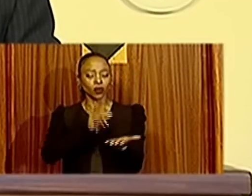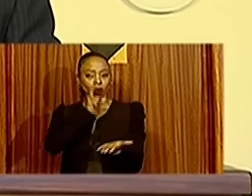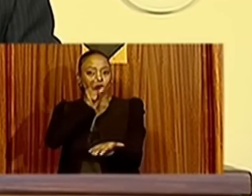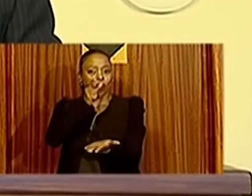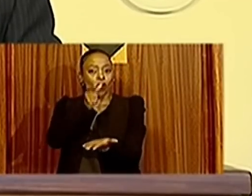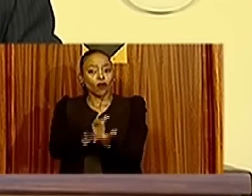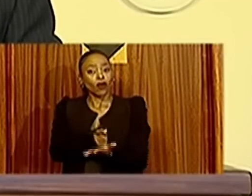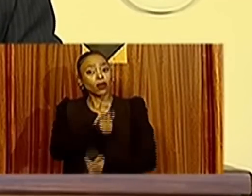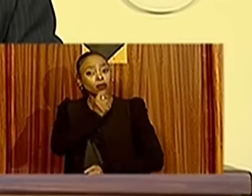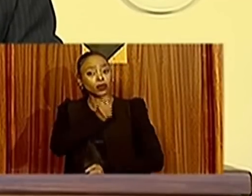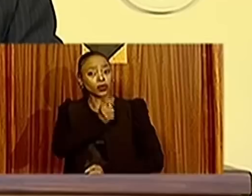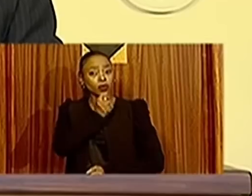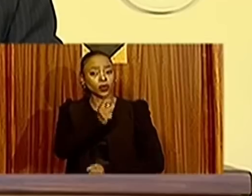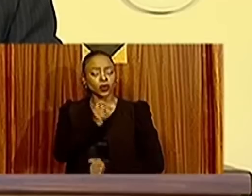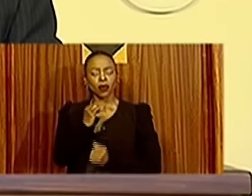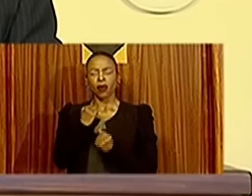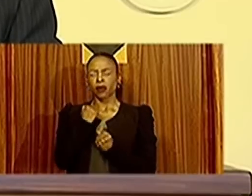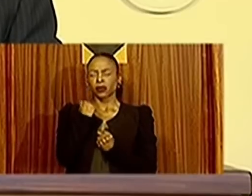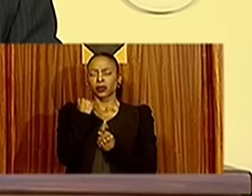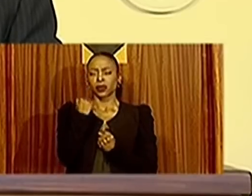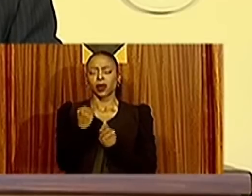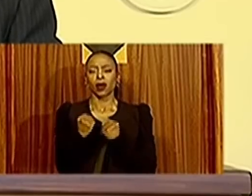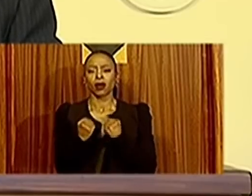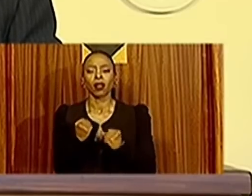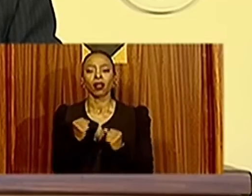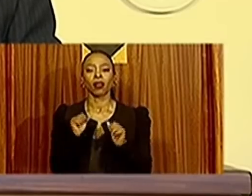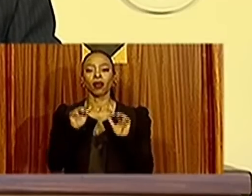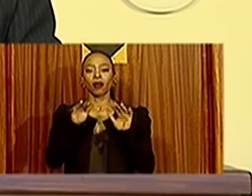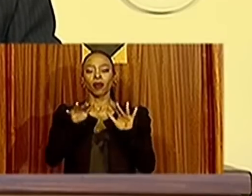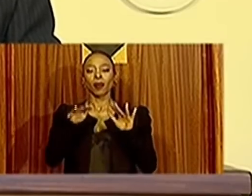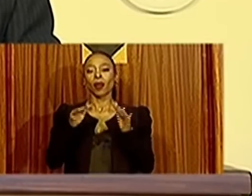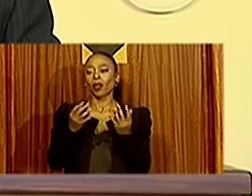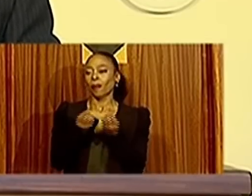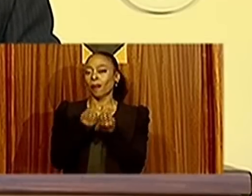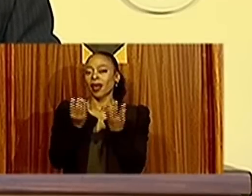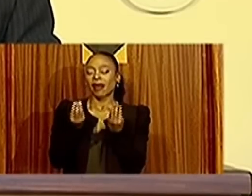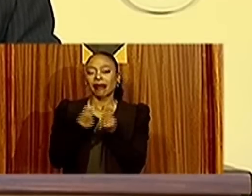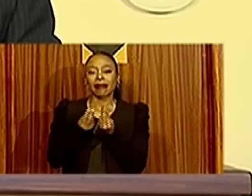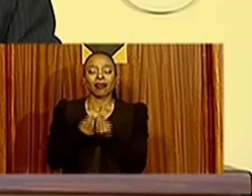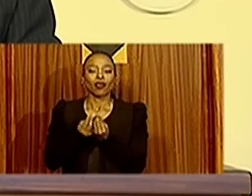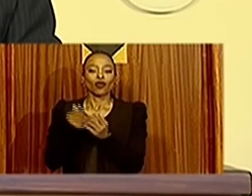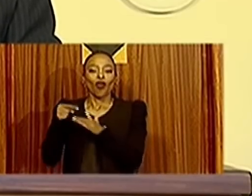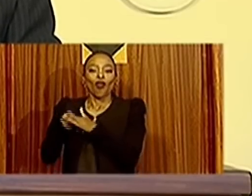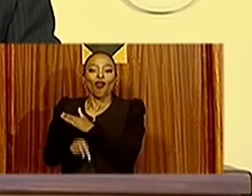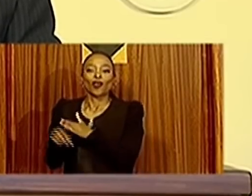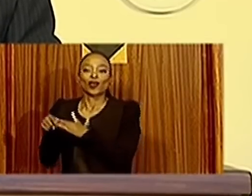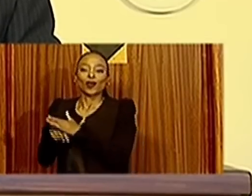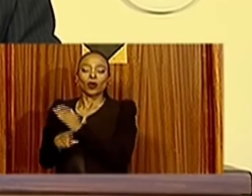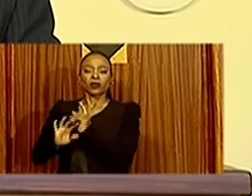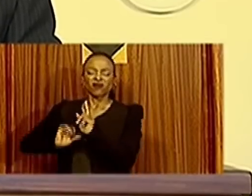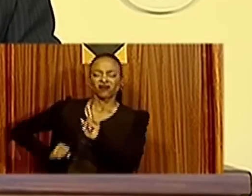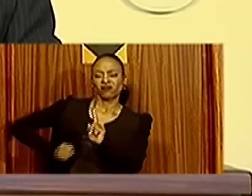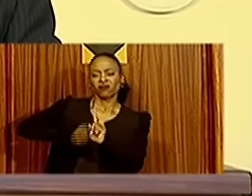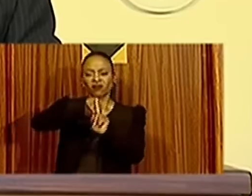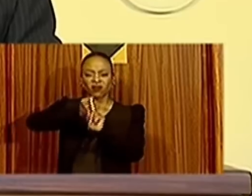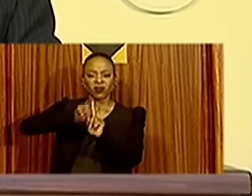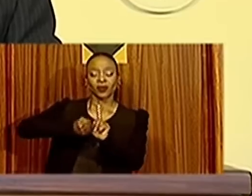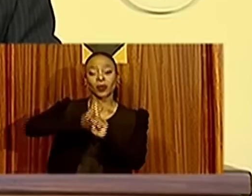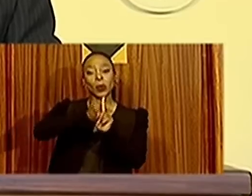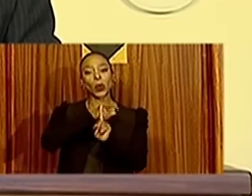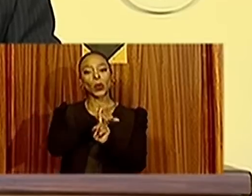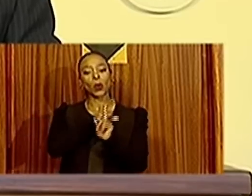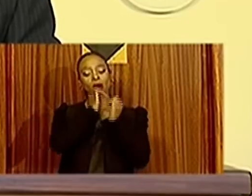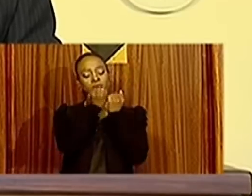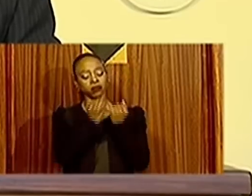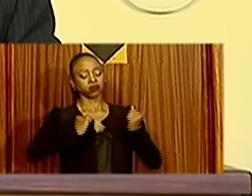struggles and the sacrifices of the generations before us who fought for this precious